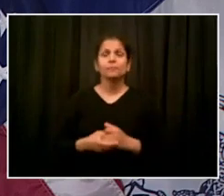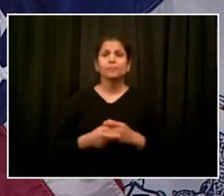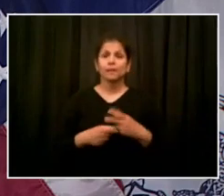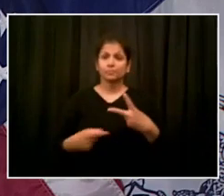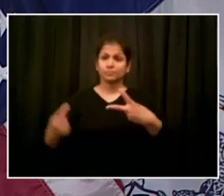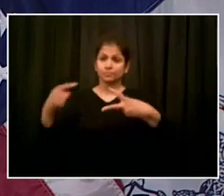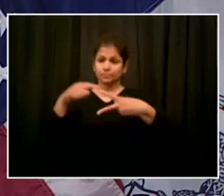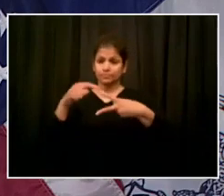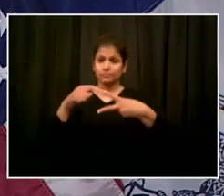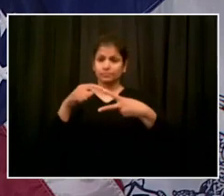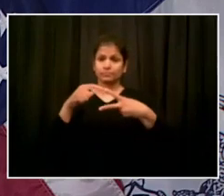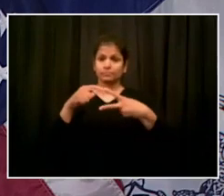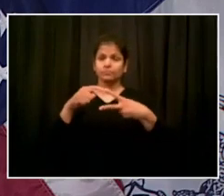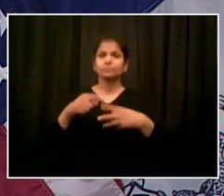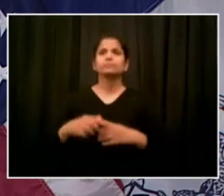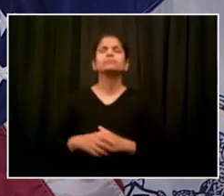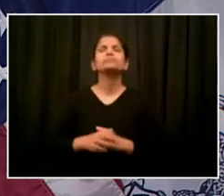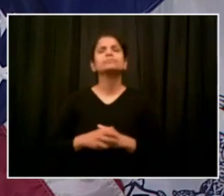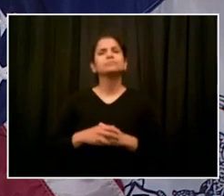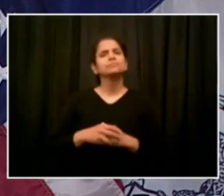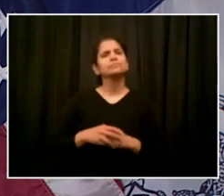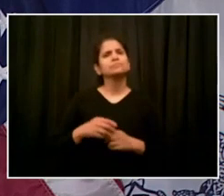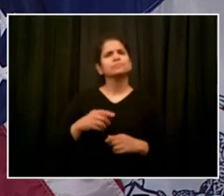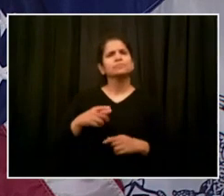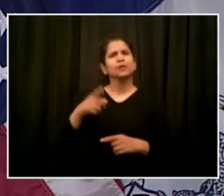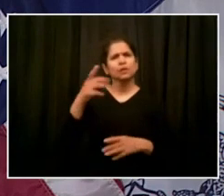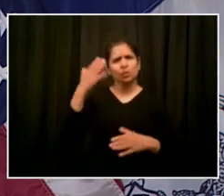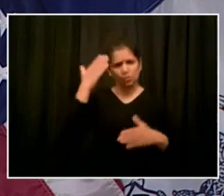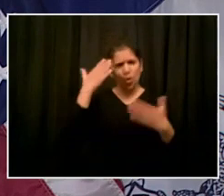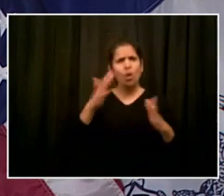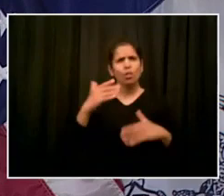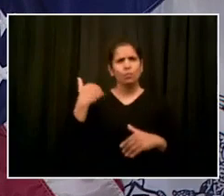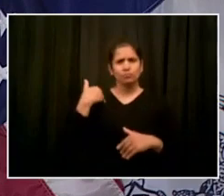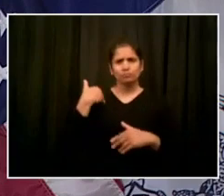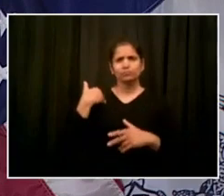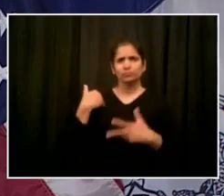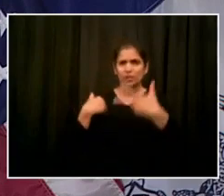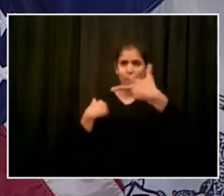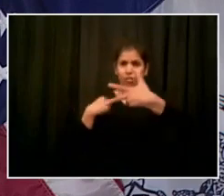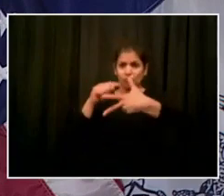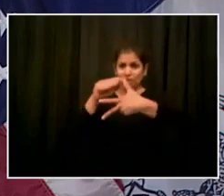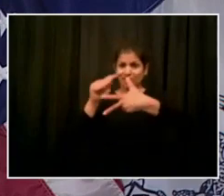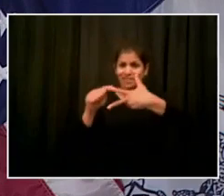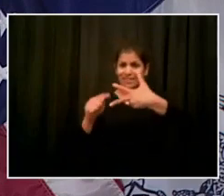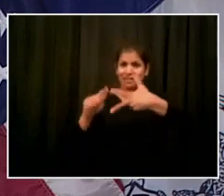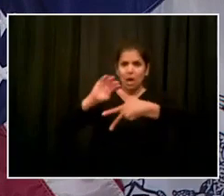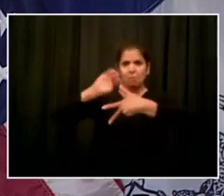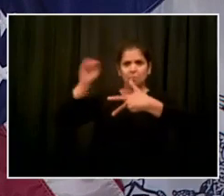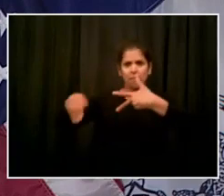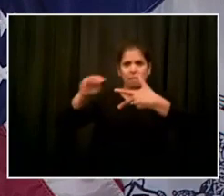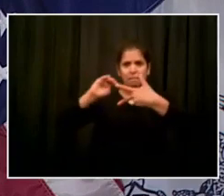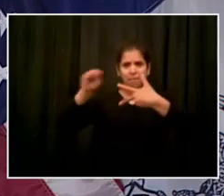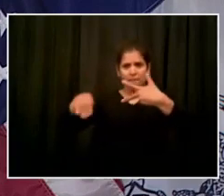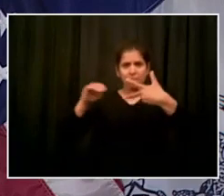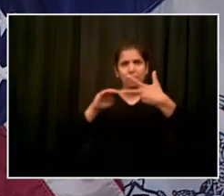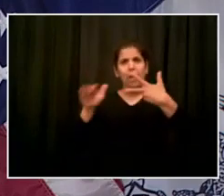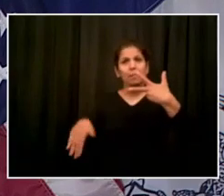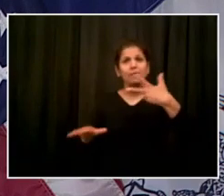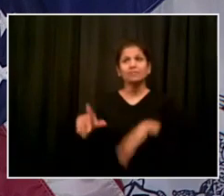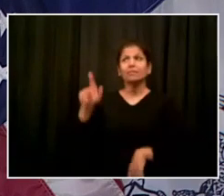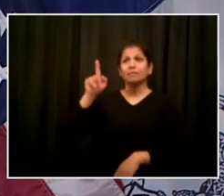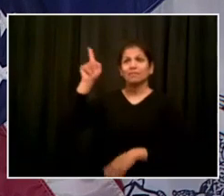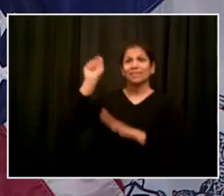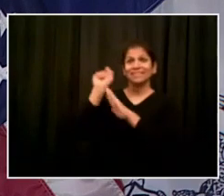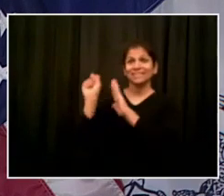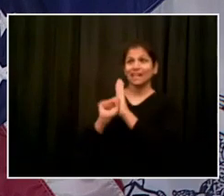the standards we have now, I think the state indicators, the city indicators and thresholds make a